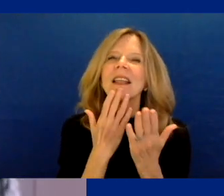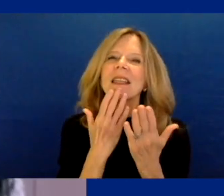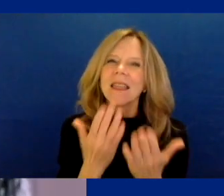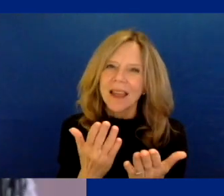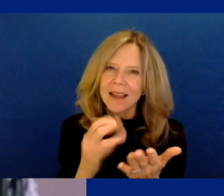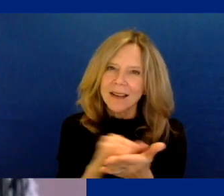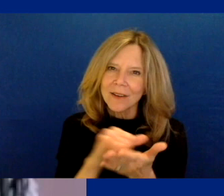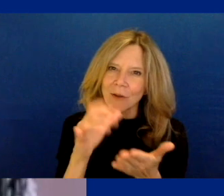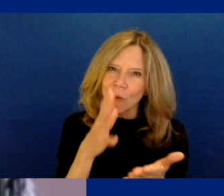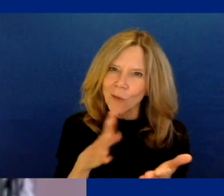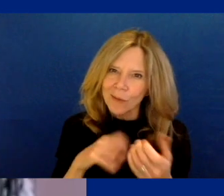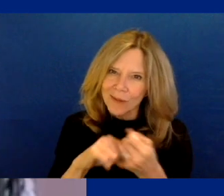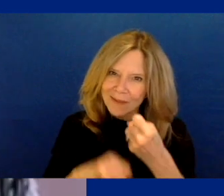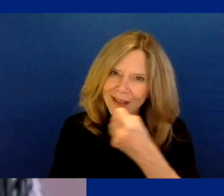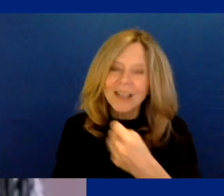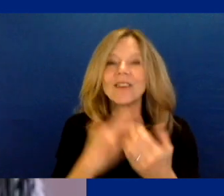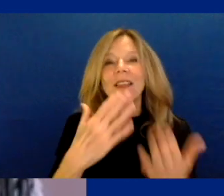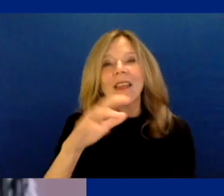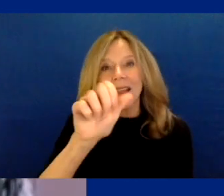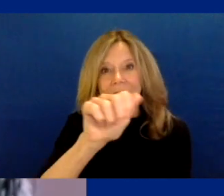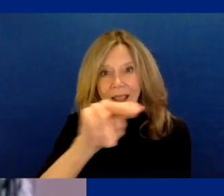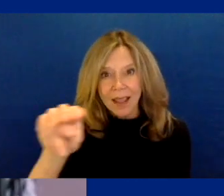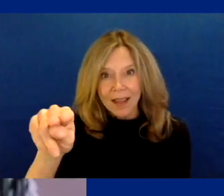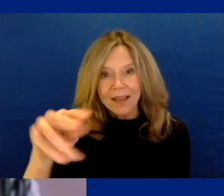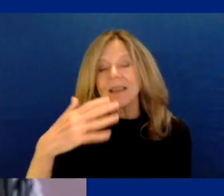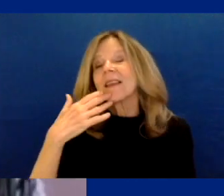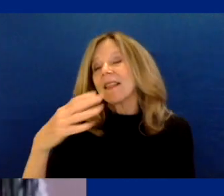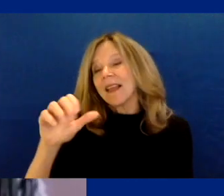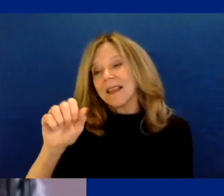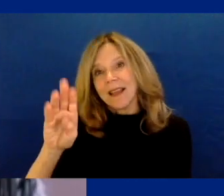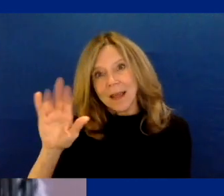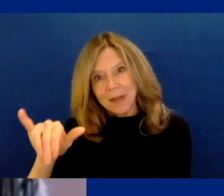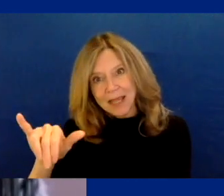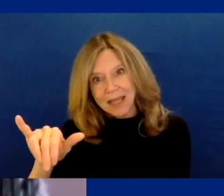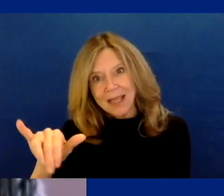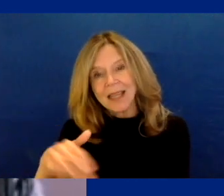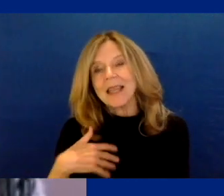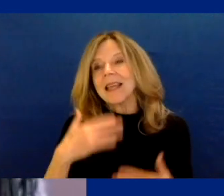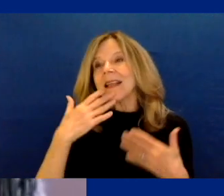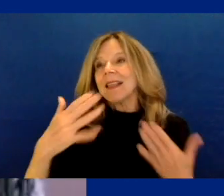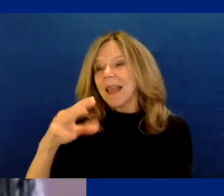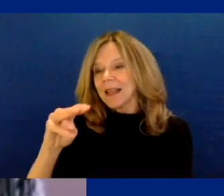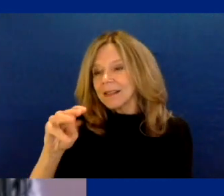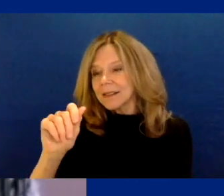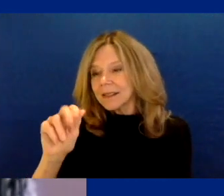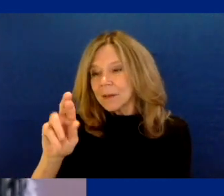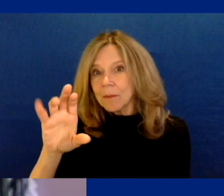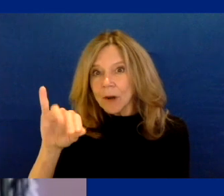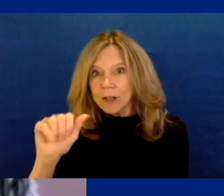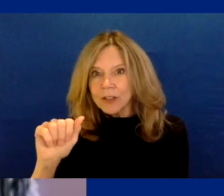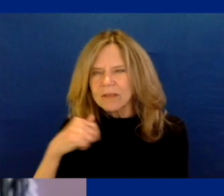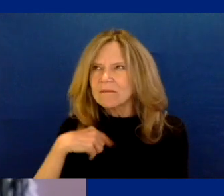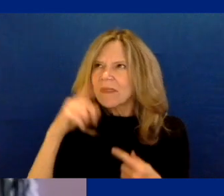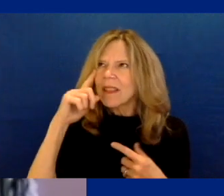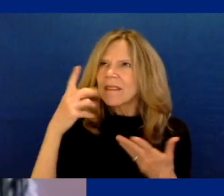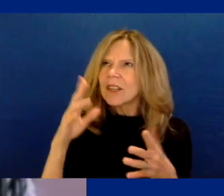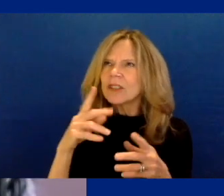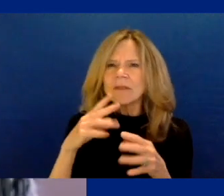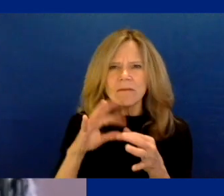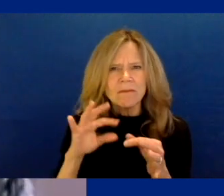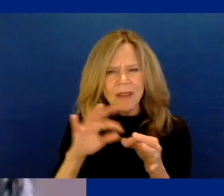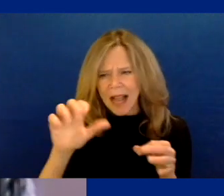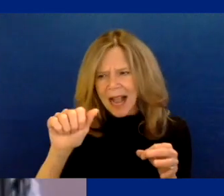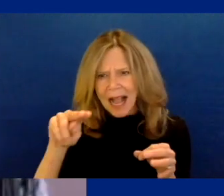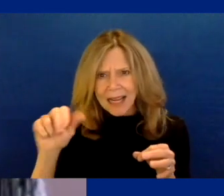Women's Foundation. Thank you, Anne. Thank you, Abby. Thank you, Marcia. Thank you, I think I